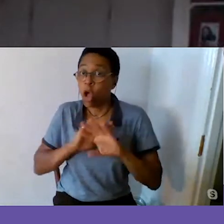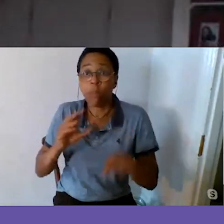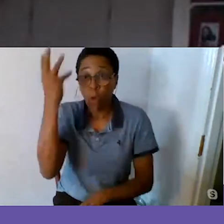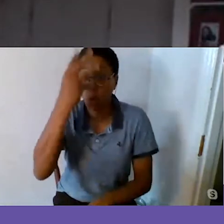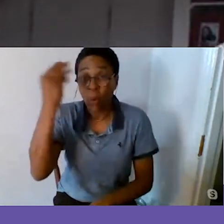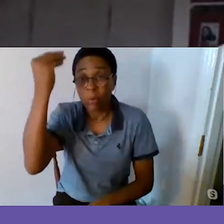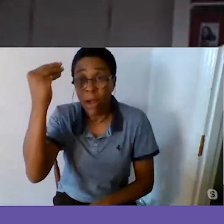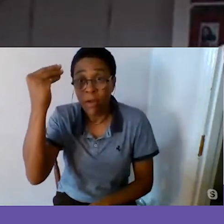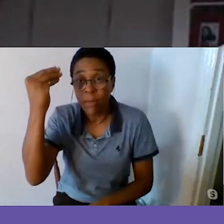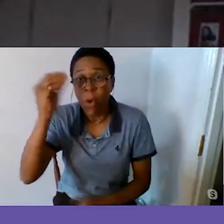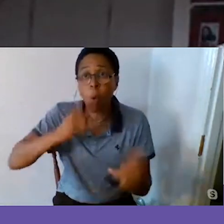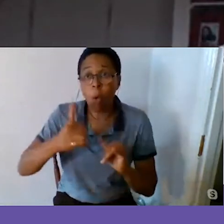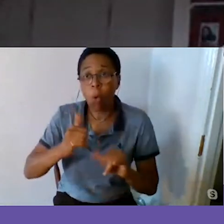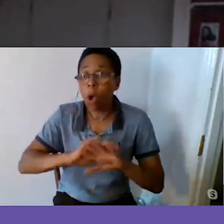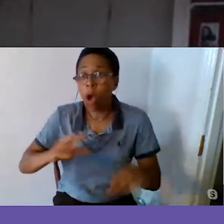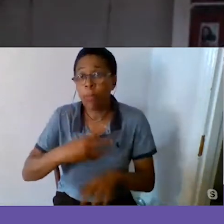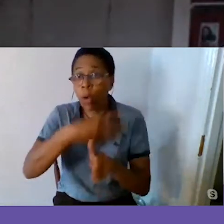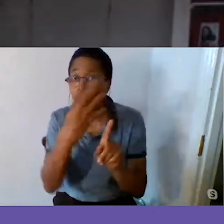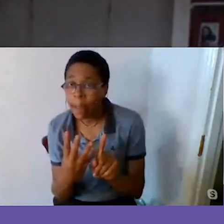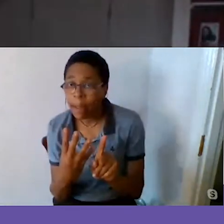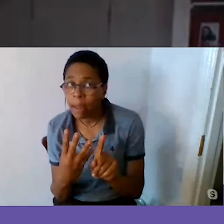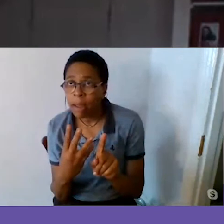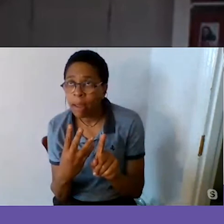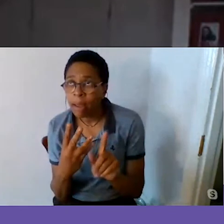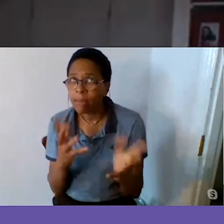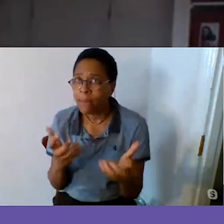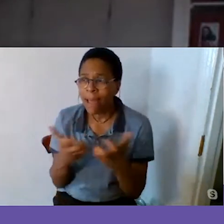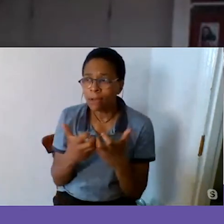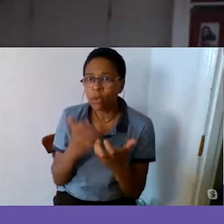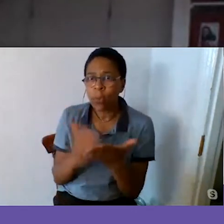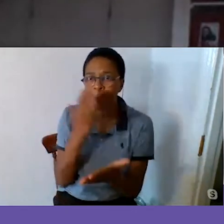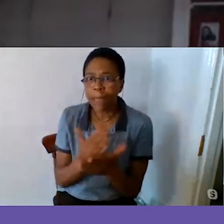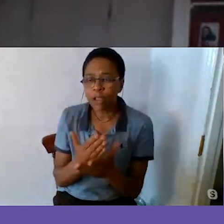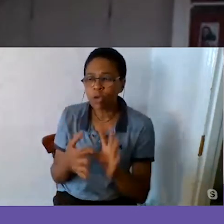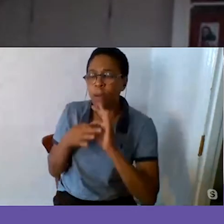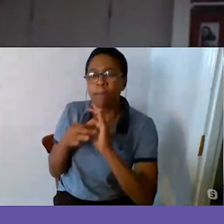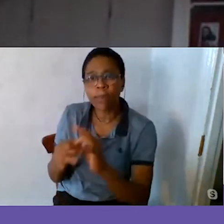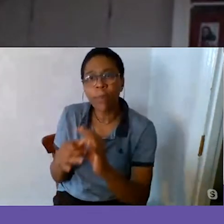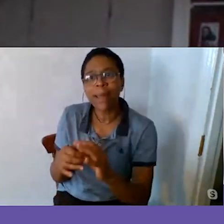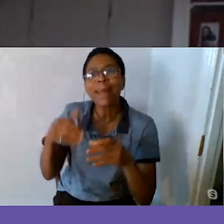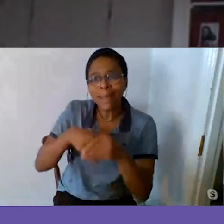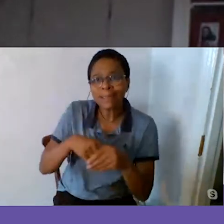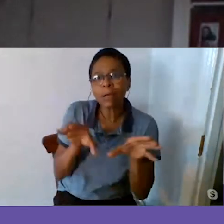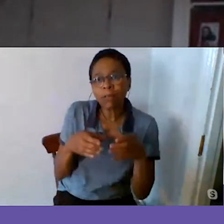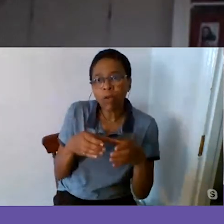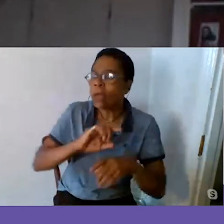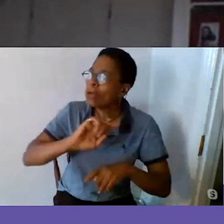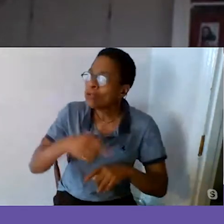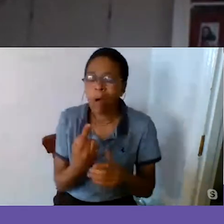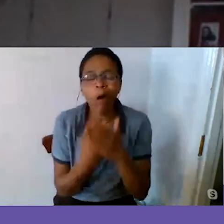need to be aware. And even if you are working in like within that group, like, you can't just focus